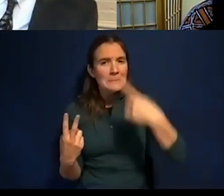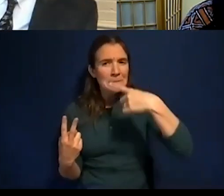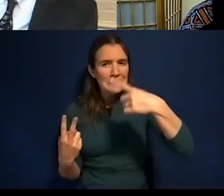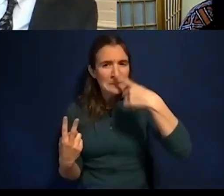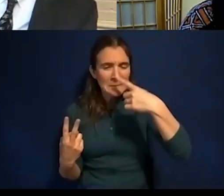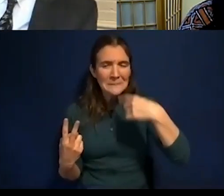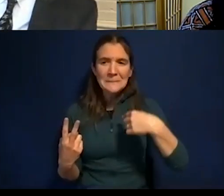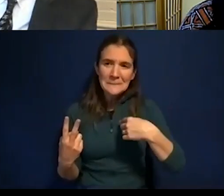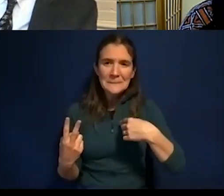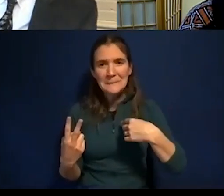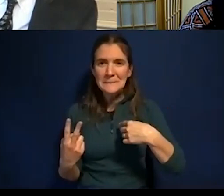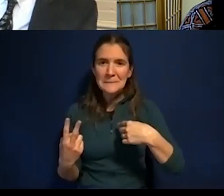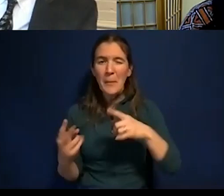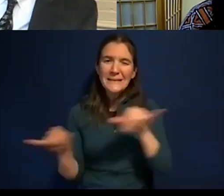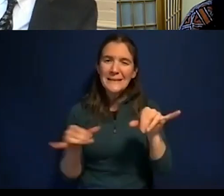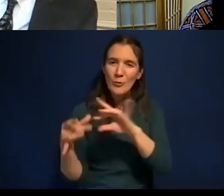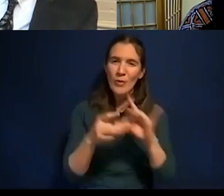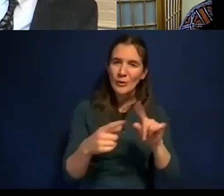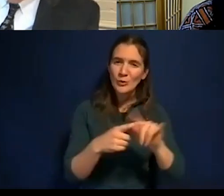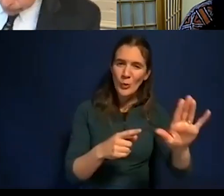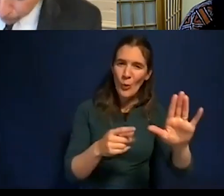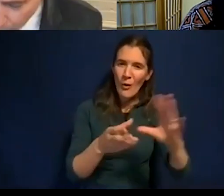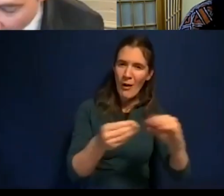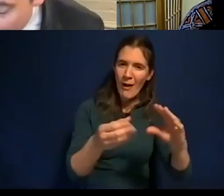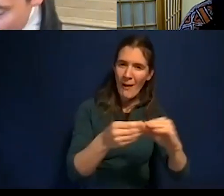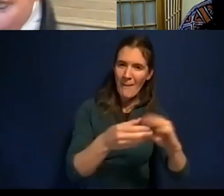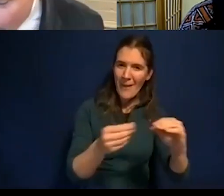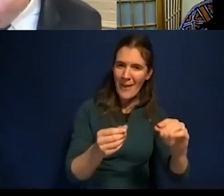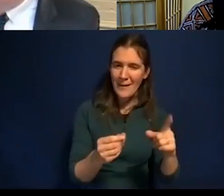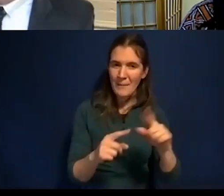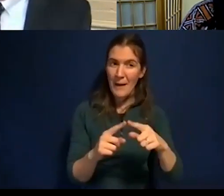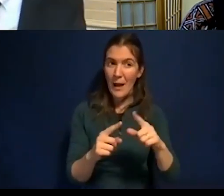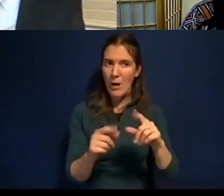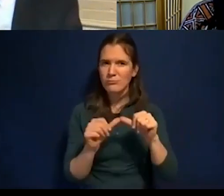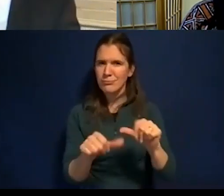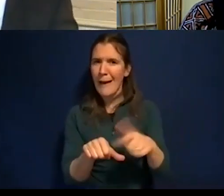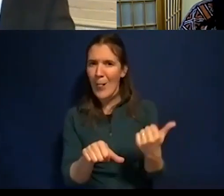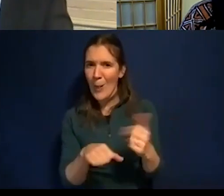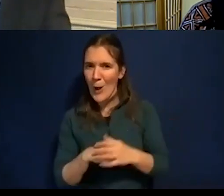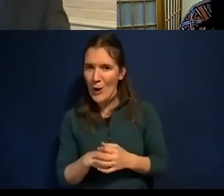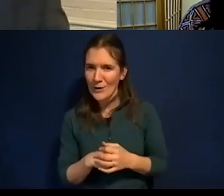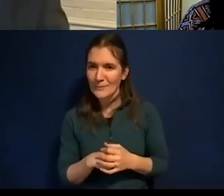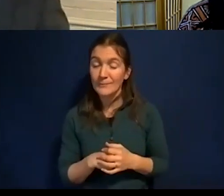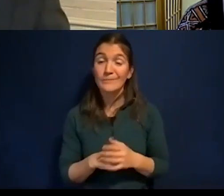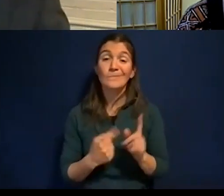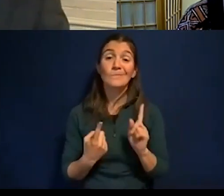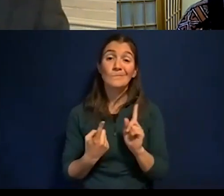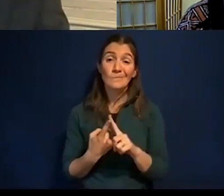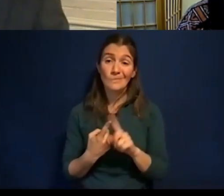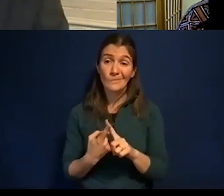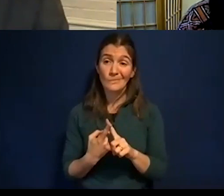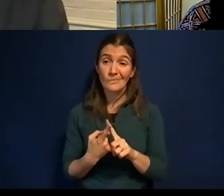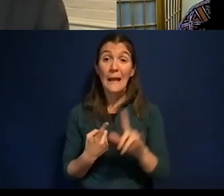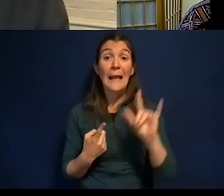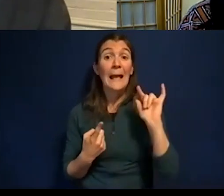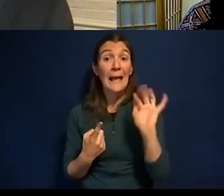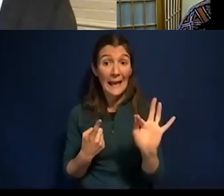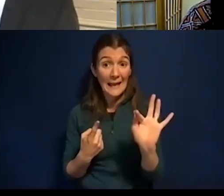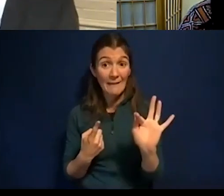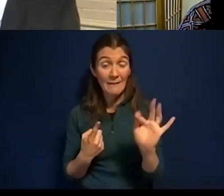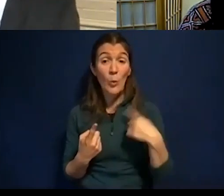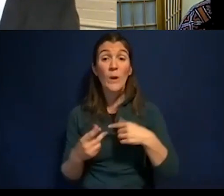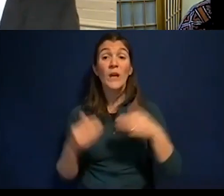are kind of along the same thread as Daniel's. First is that if we were to